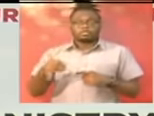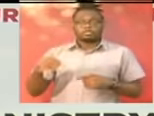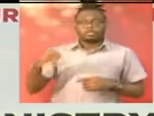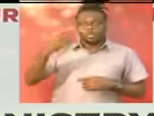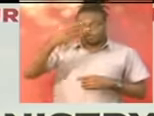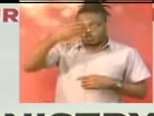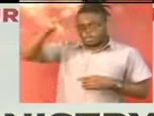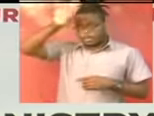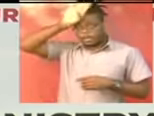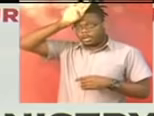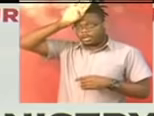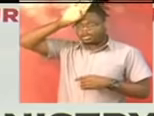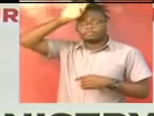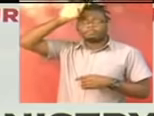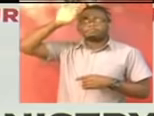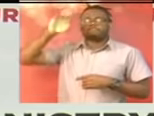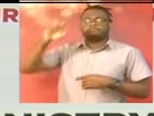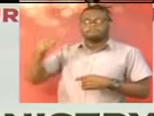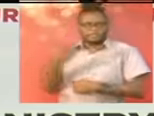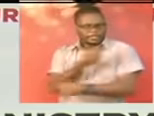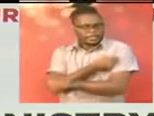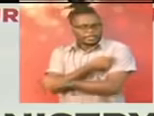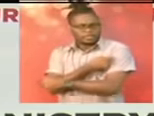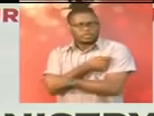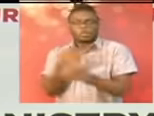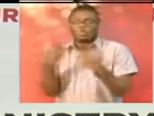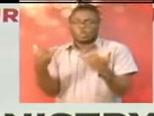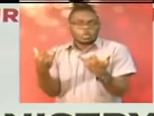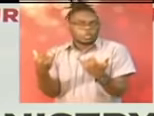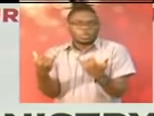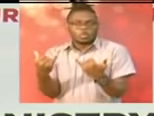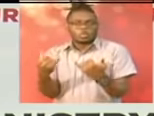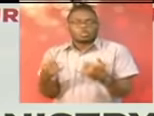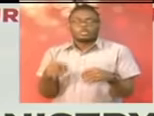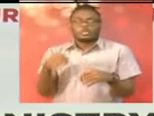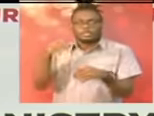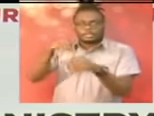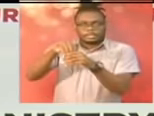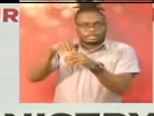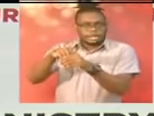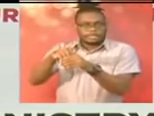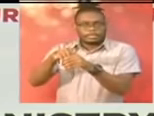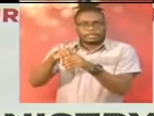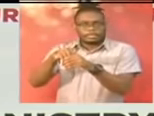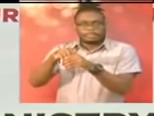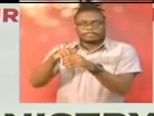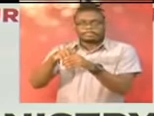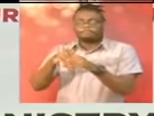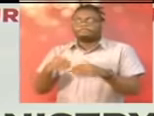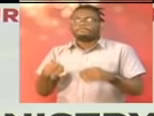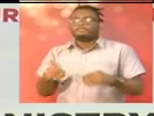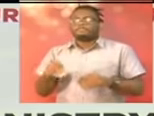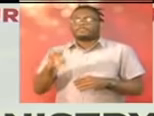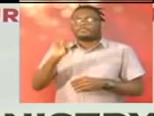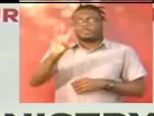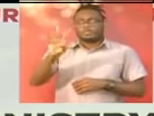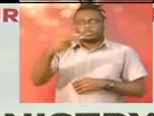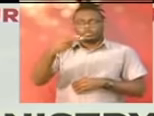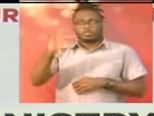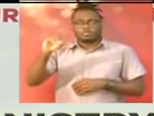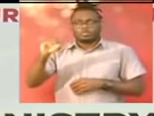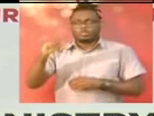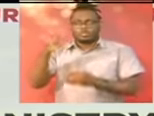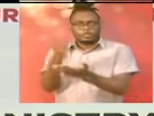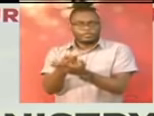that's currently not under EUL. Once a vaccine becomes emergency use licensed and authorized, then